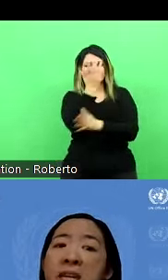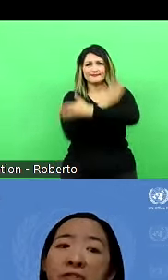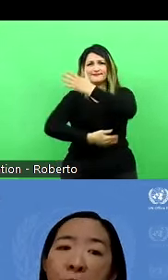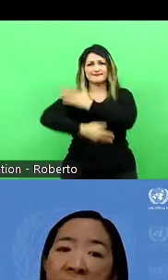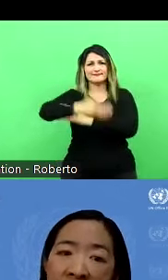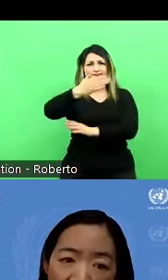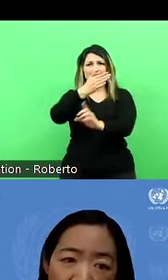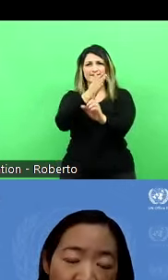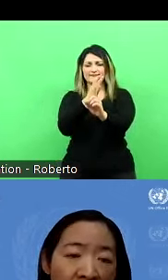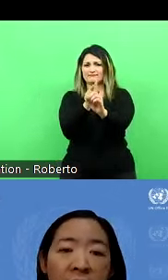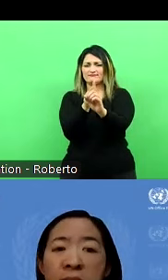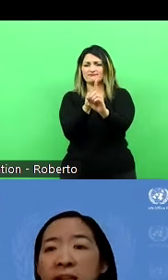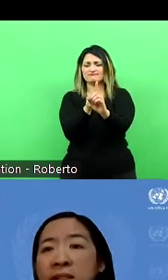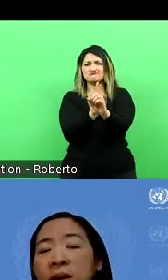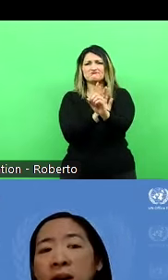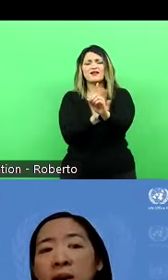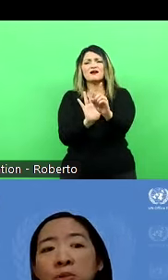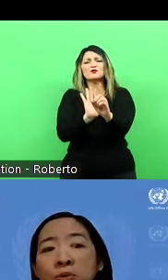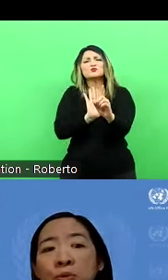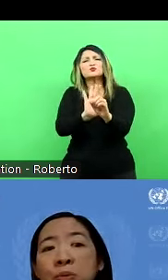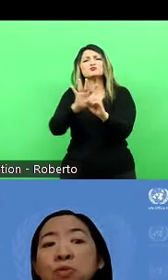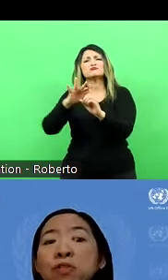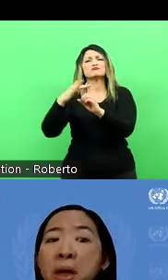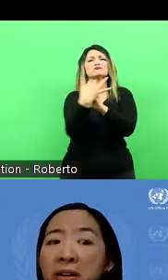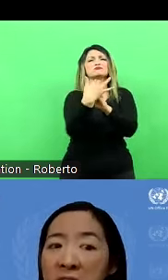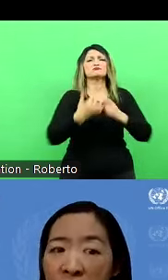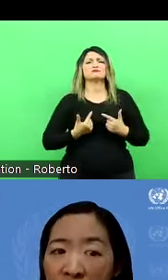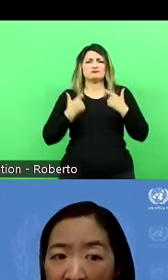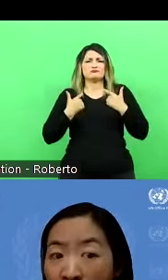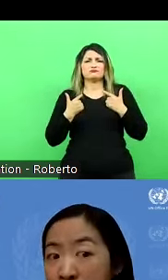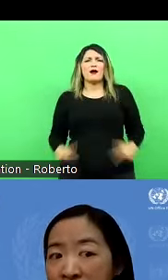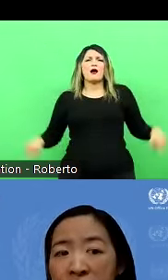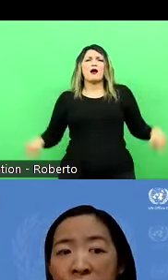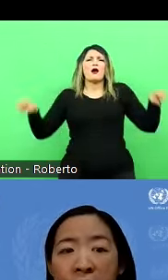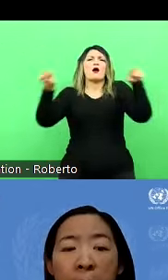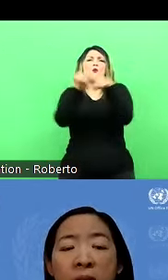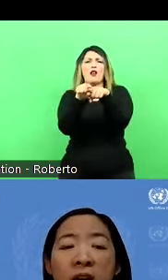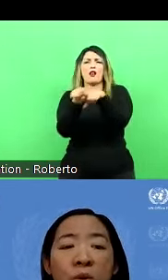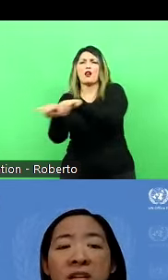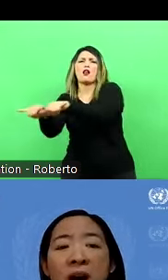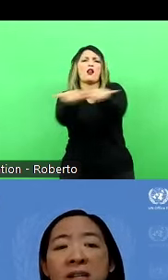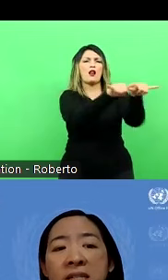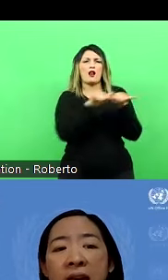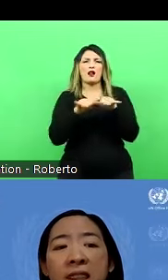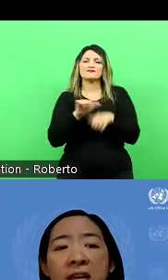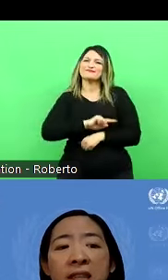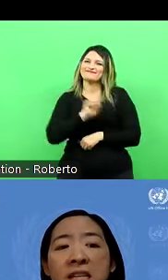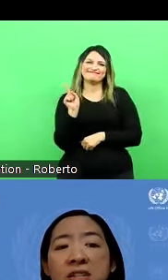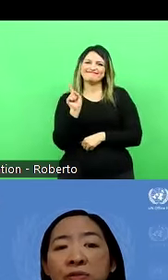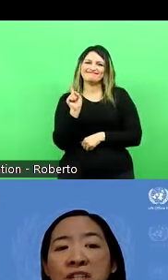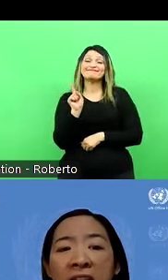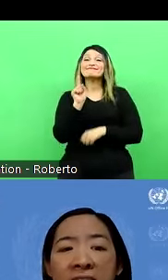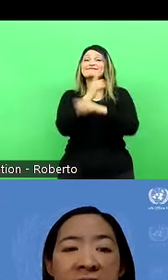create the meaningful participation and being able to remove the barriers, obstruction for them, we need to understand that